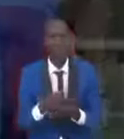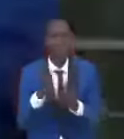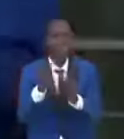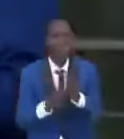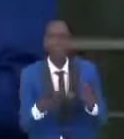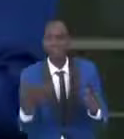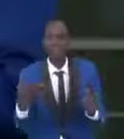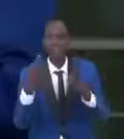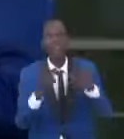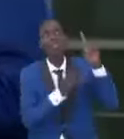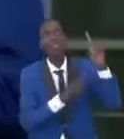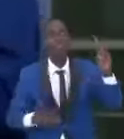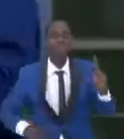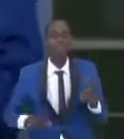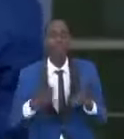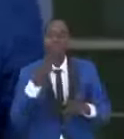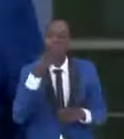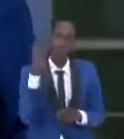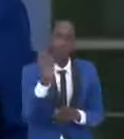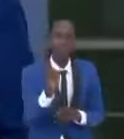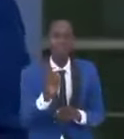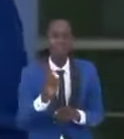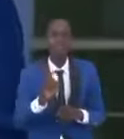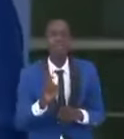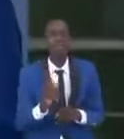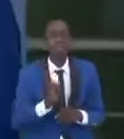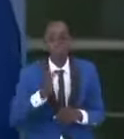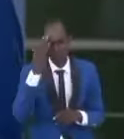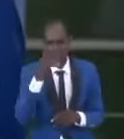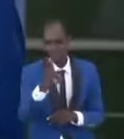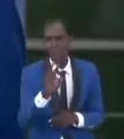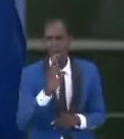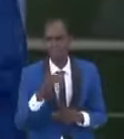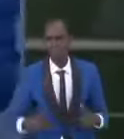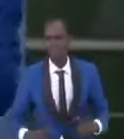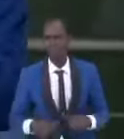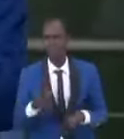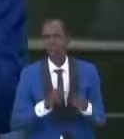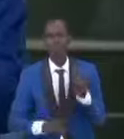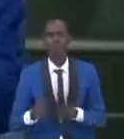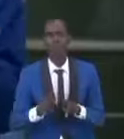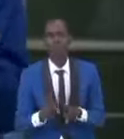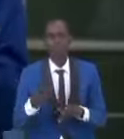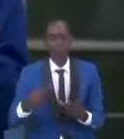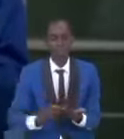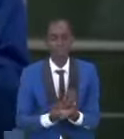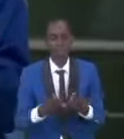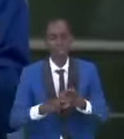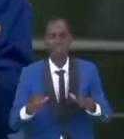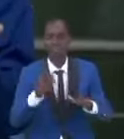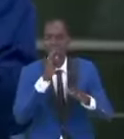Everything the Lord ordained. I know the young people are there. The land is